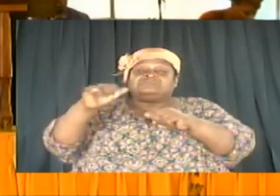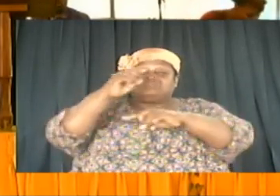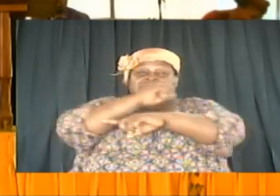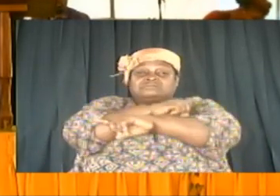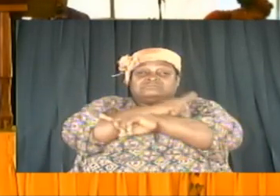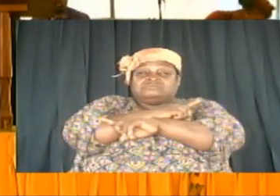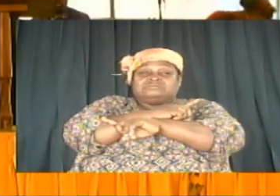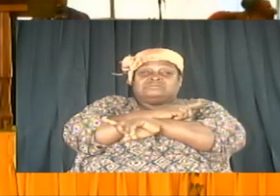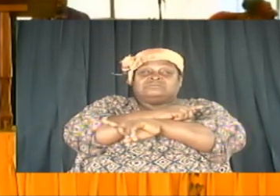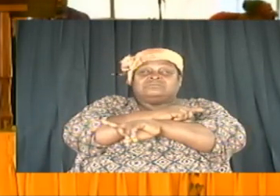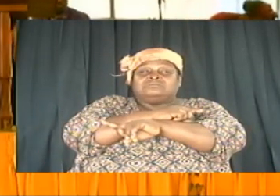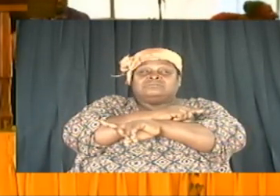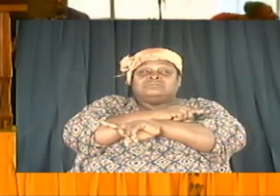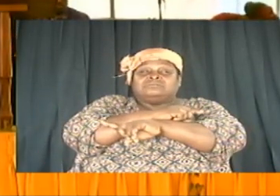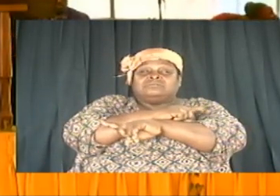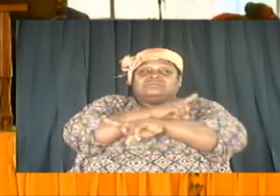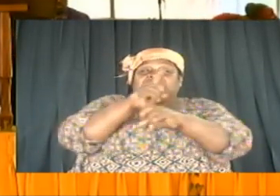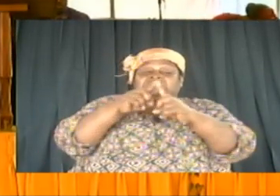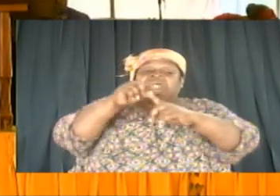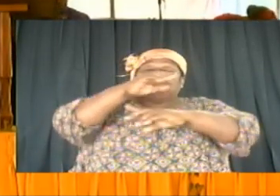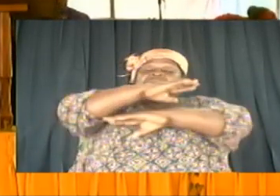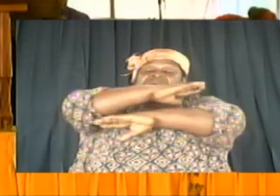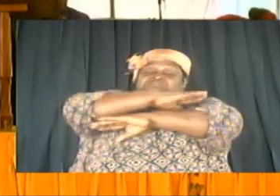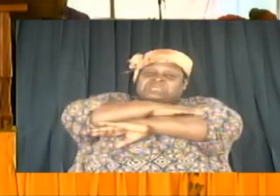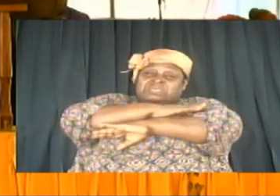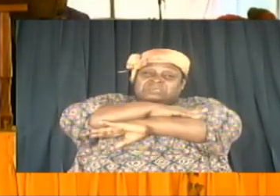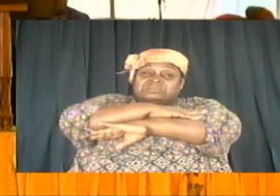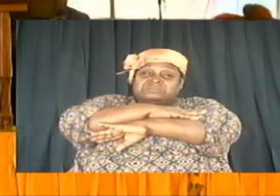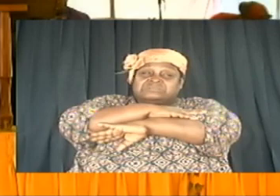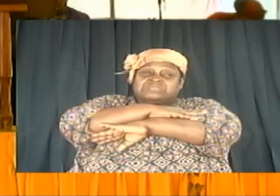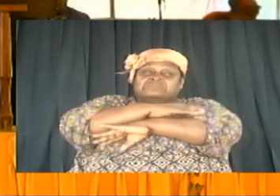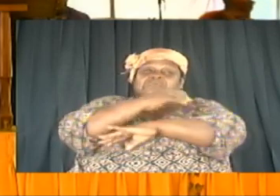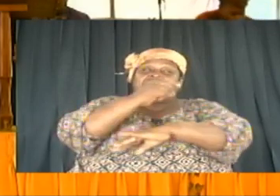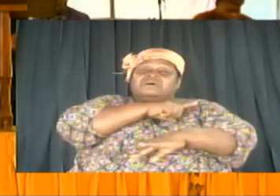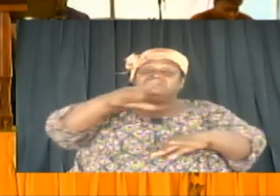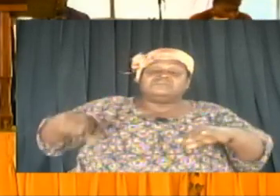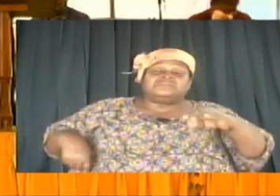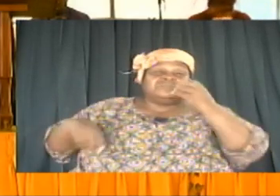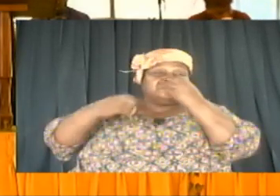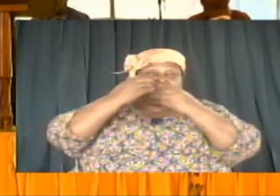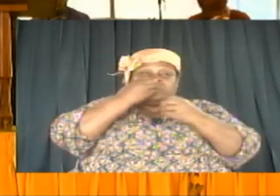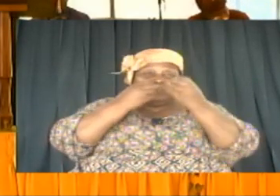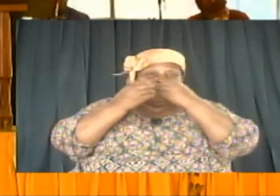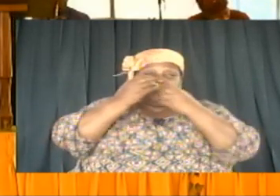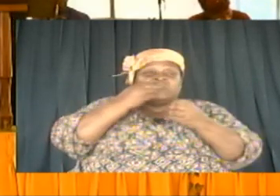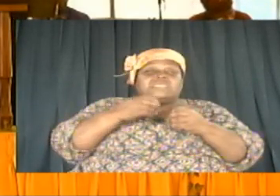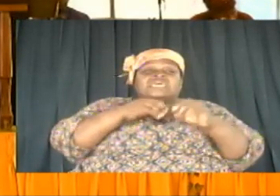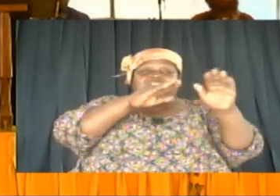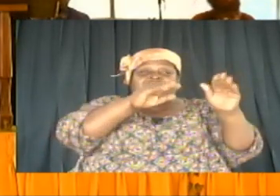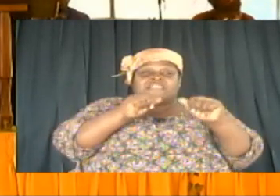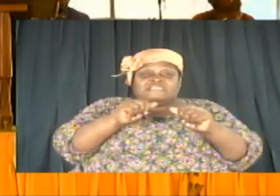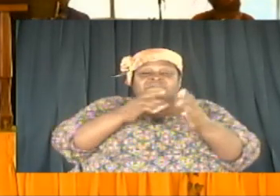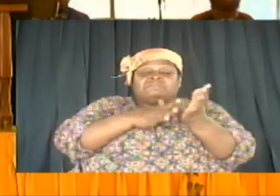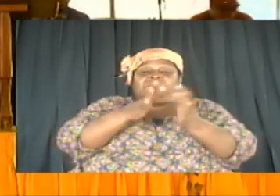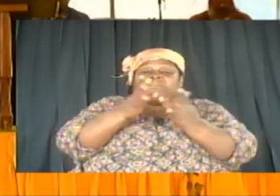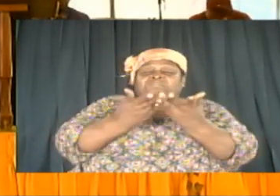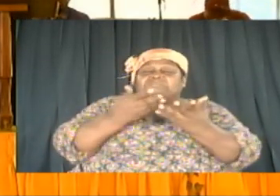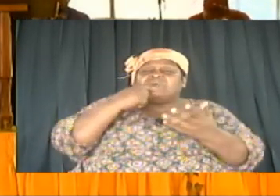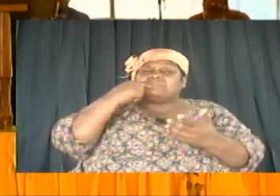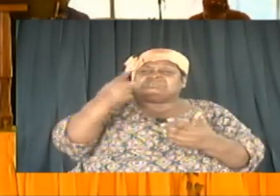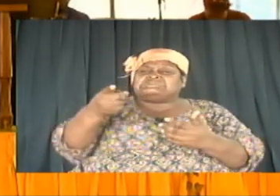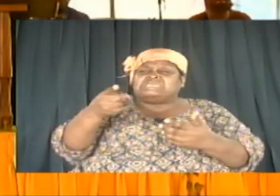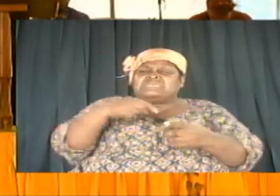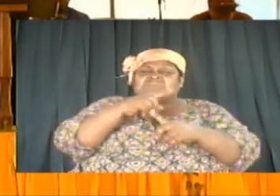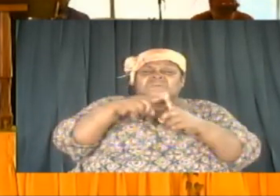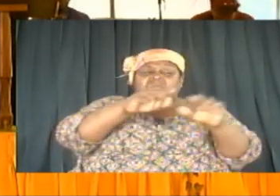after they ate at the table of Passover and they left, the Bible said that when